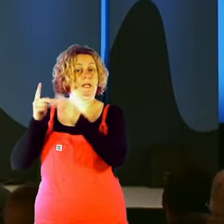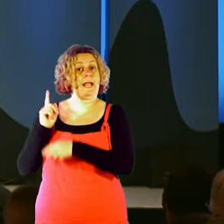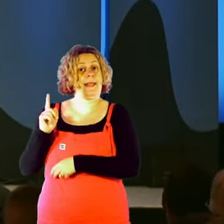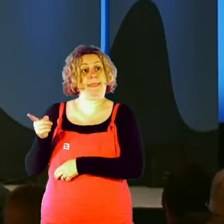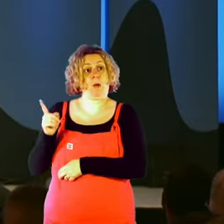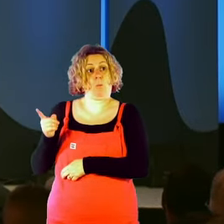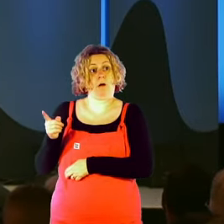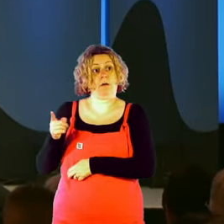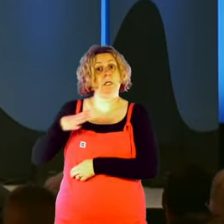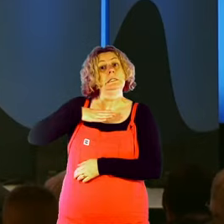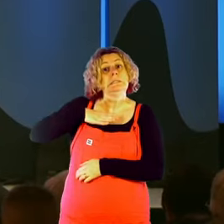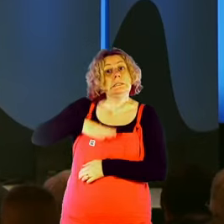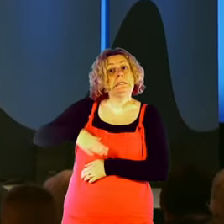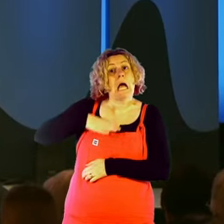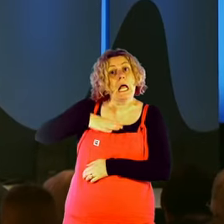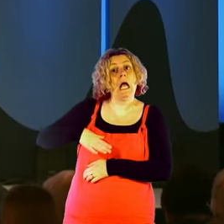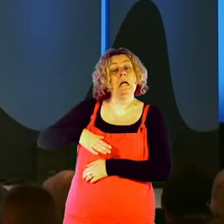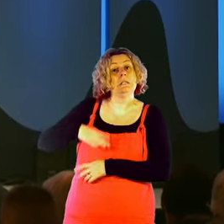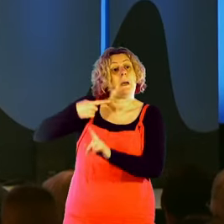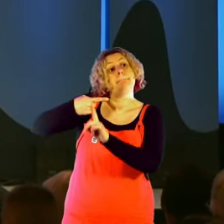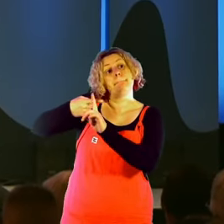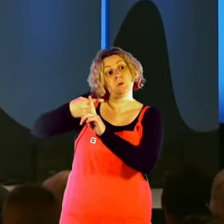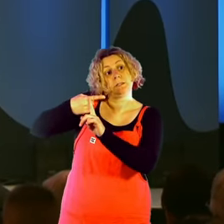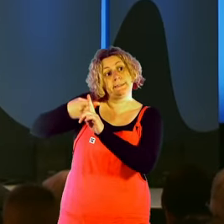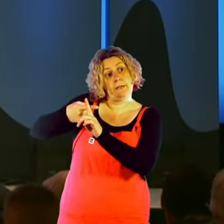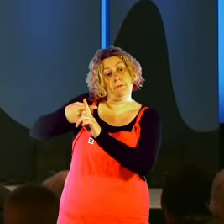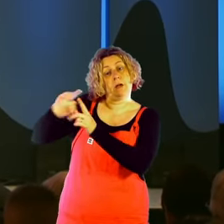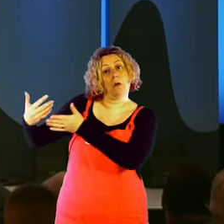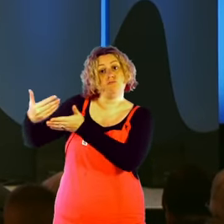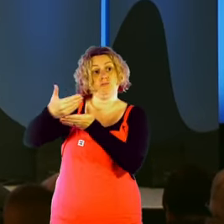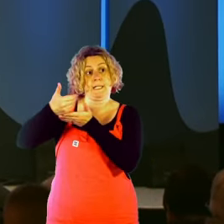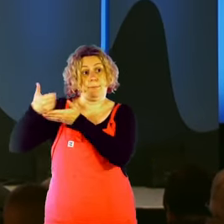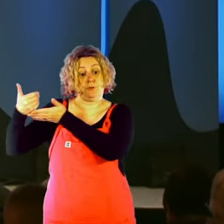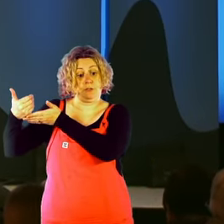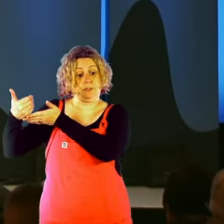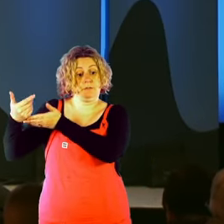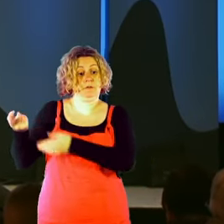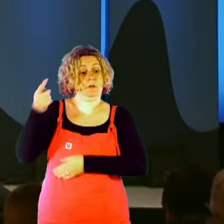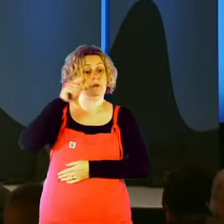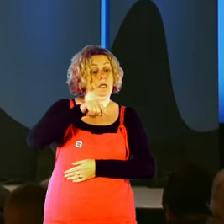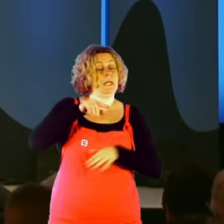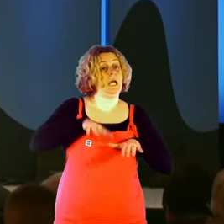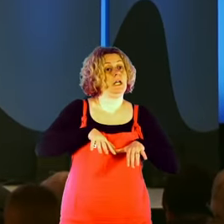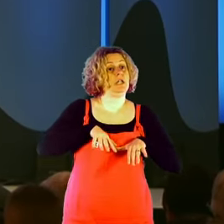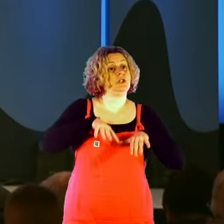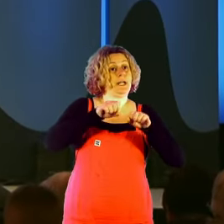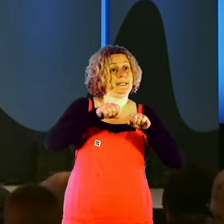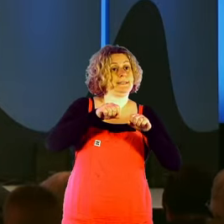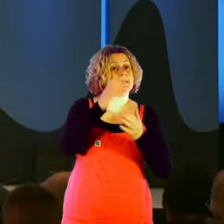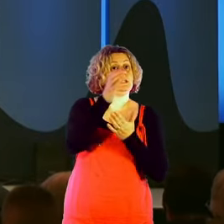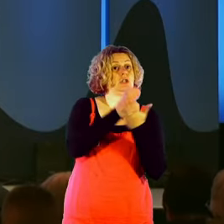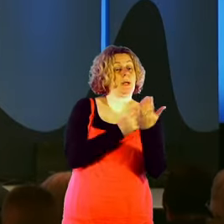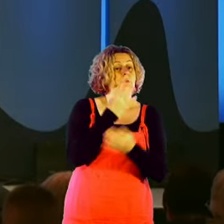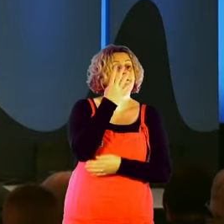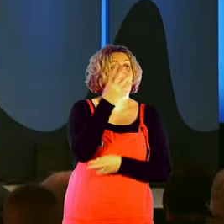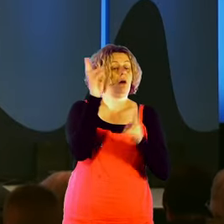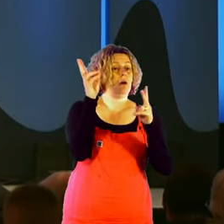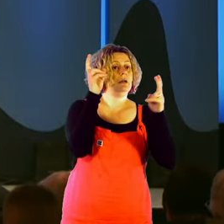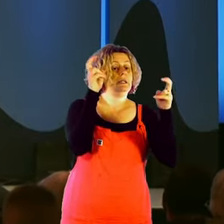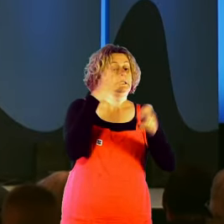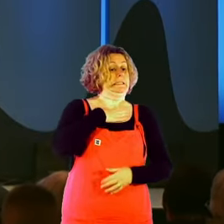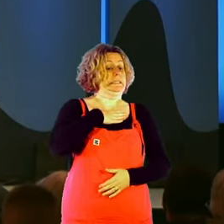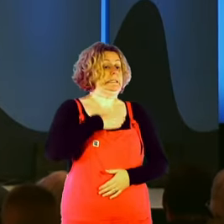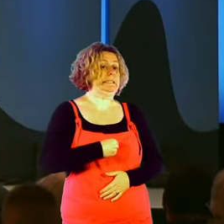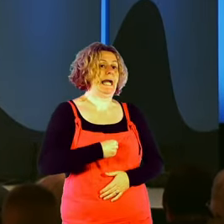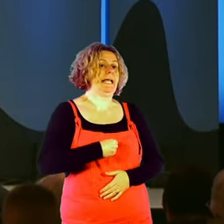and even redemptive. In Genesis 4, it is sin itself which desires. It